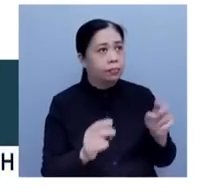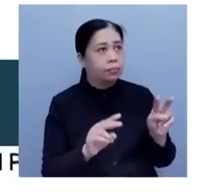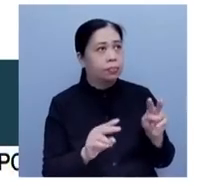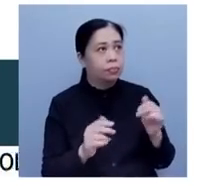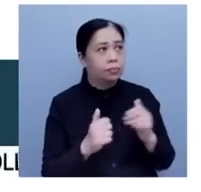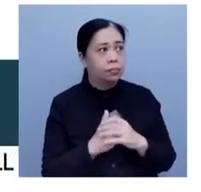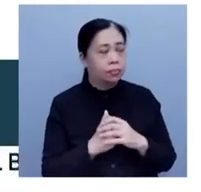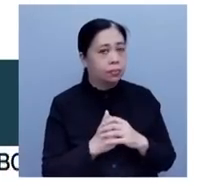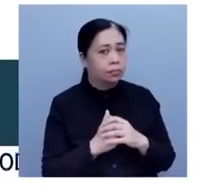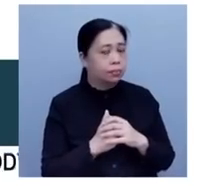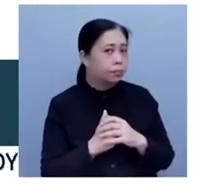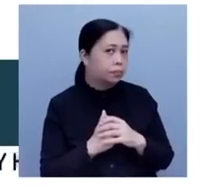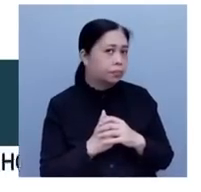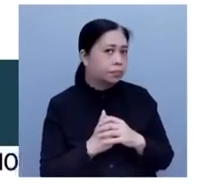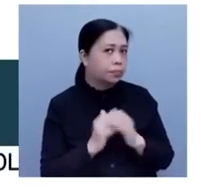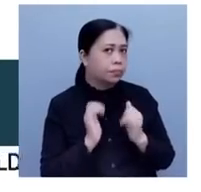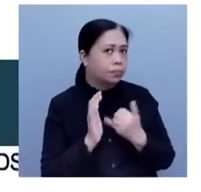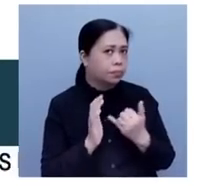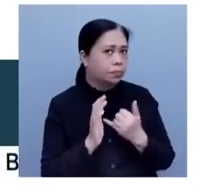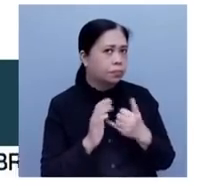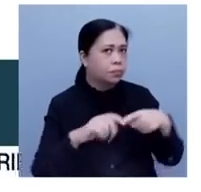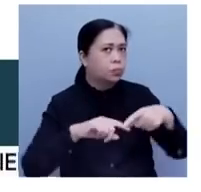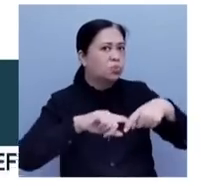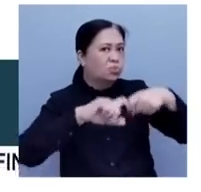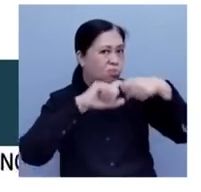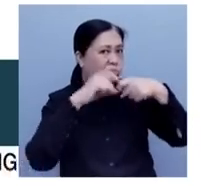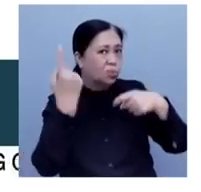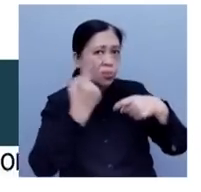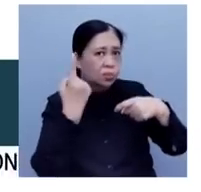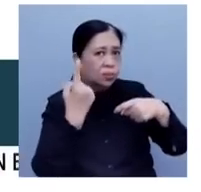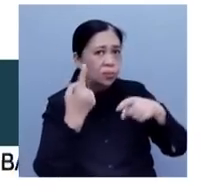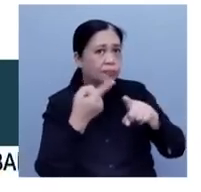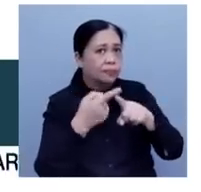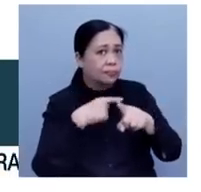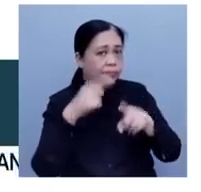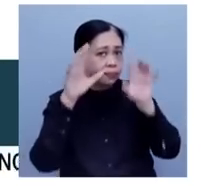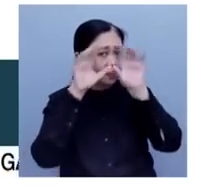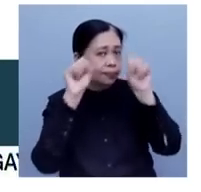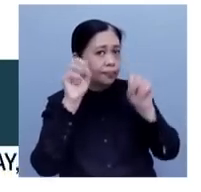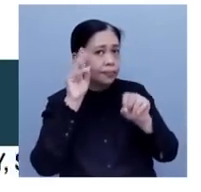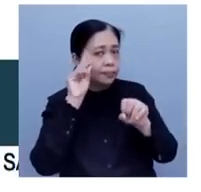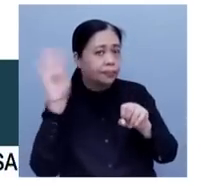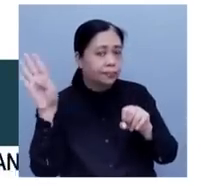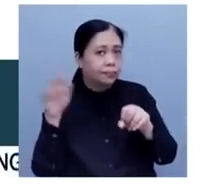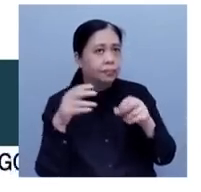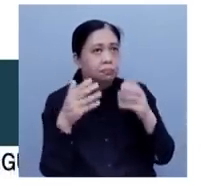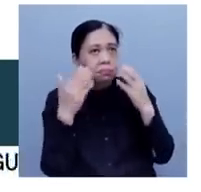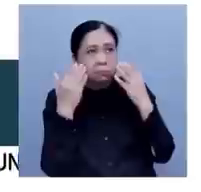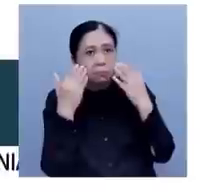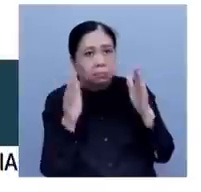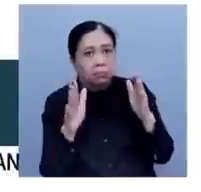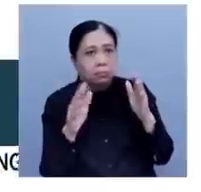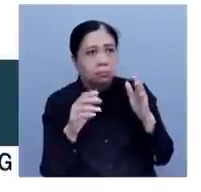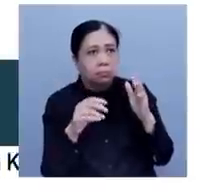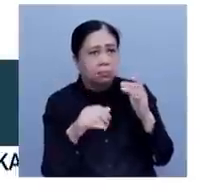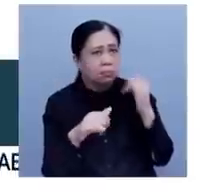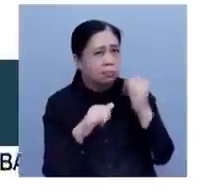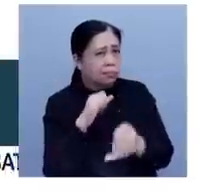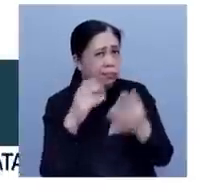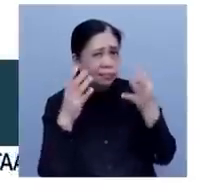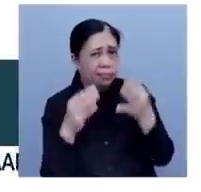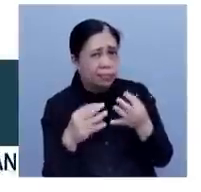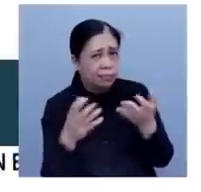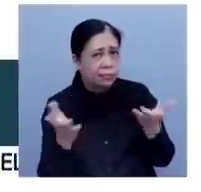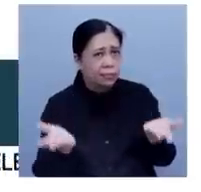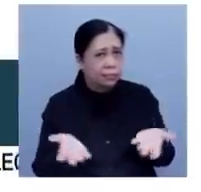Mr. Atienza, is just a suspension coming from the president. We still don't know the ultimate decision here.